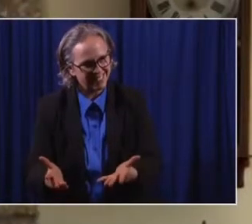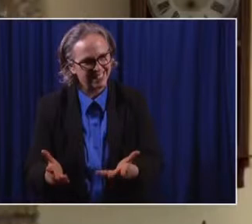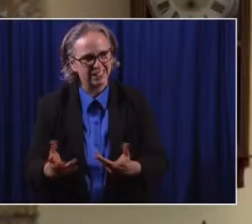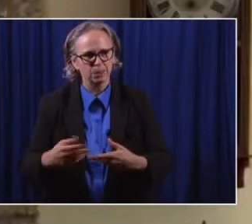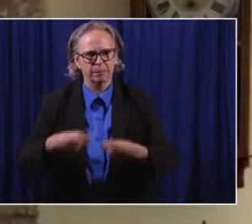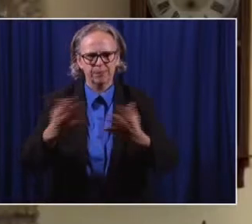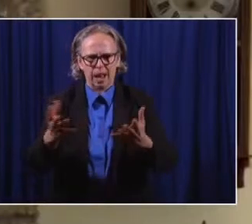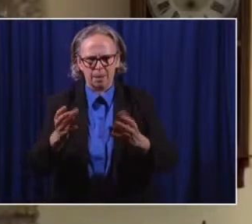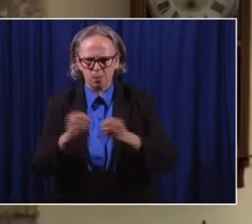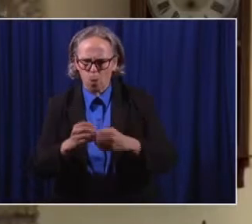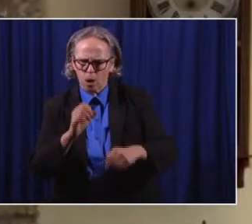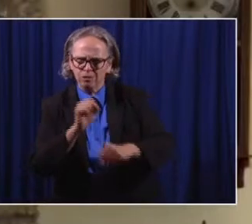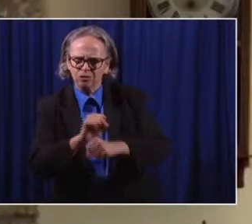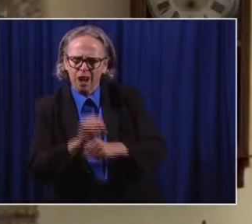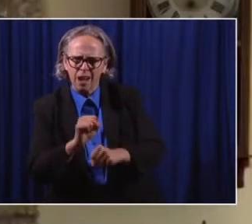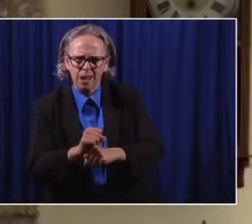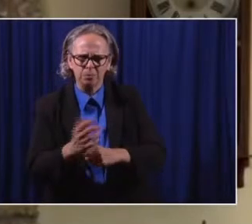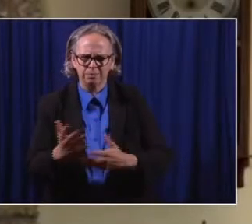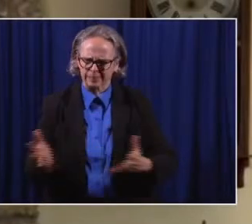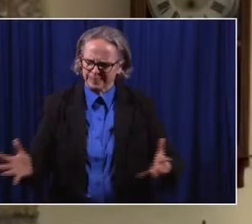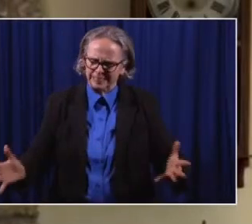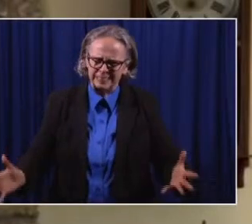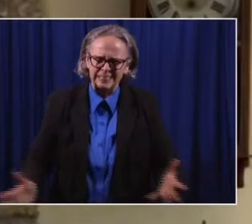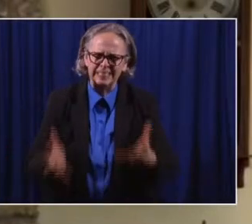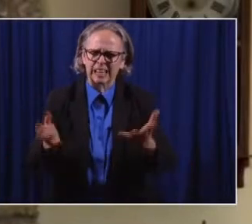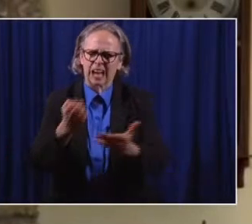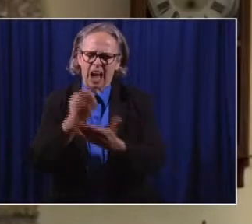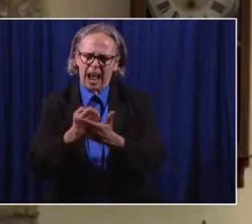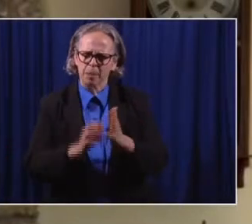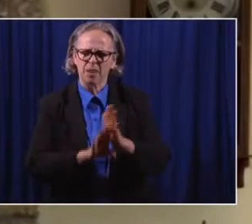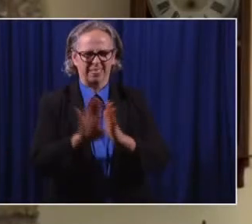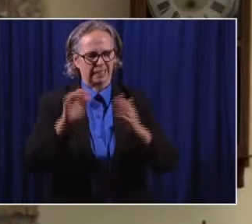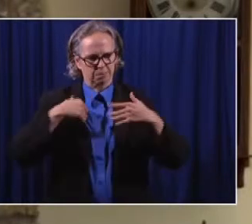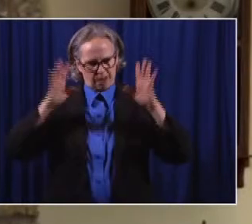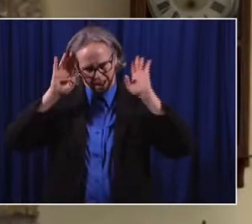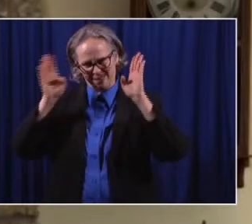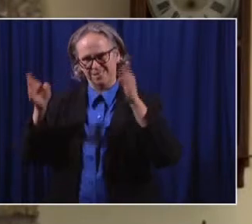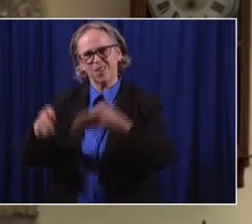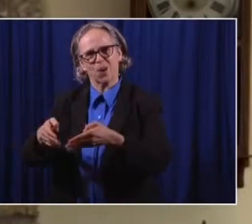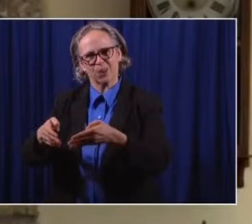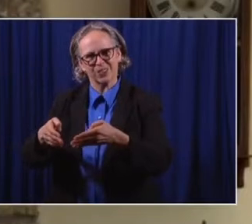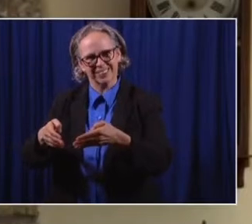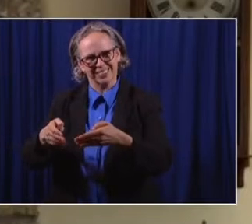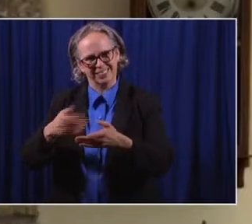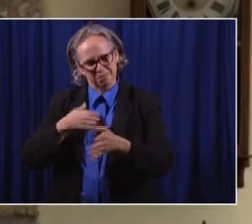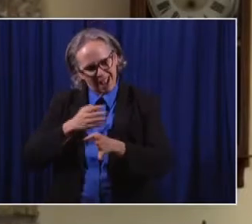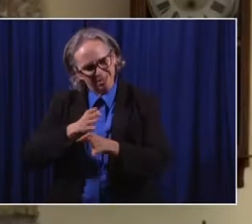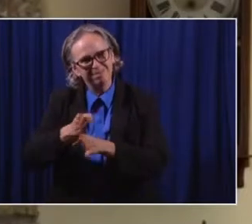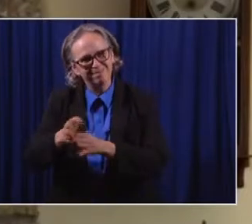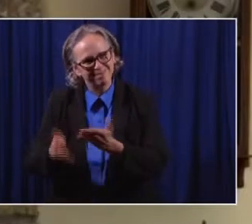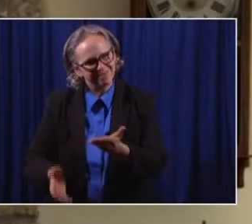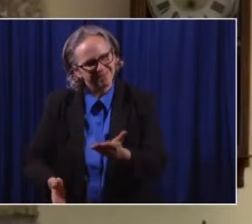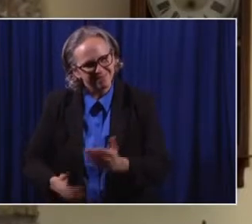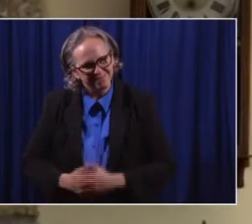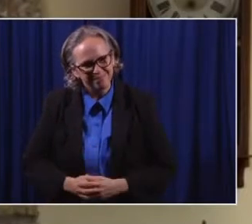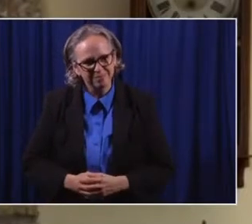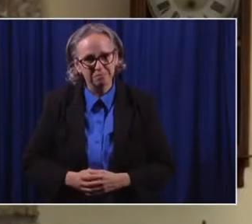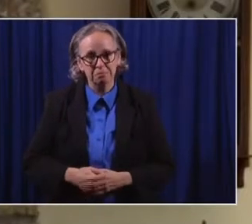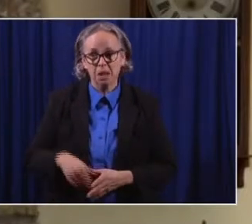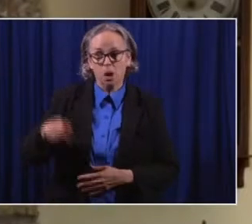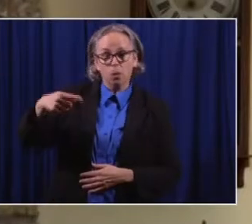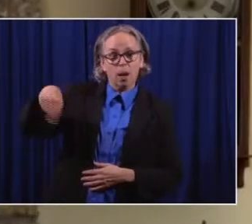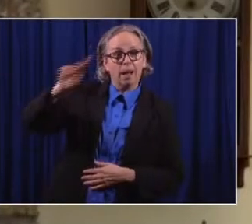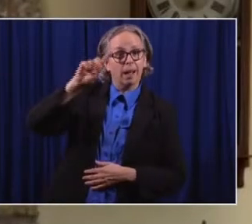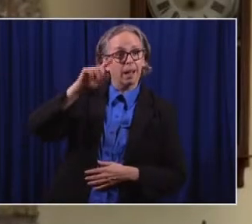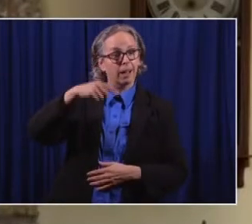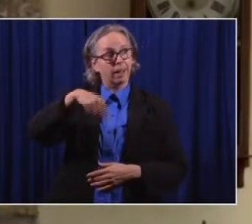and I'm going to stay focused on that. As far as whether I think there should be a vote,